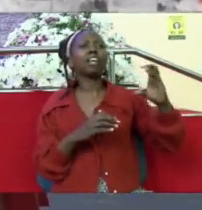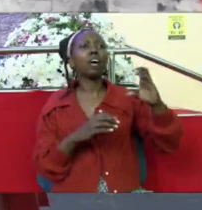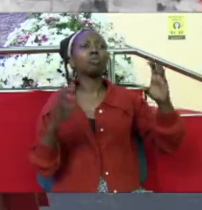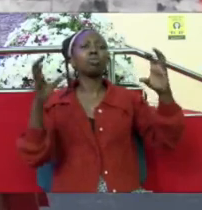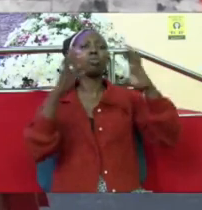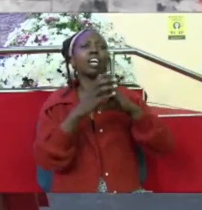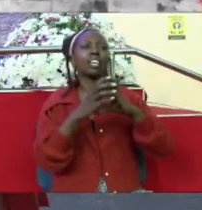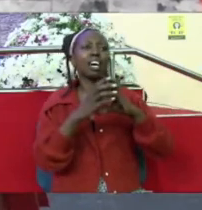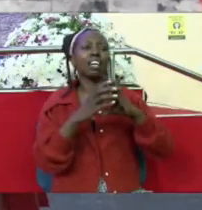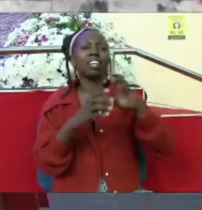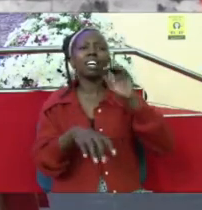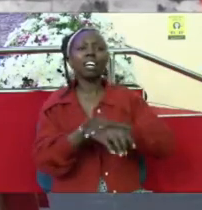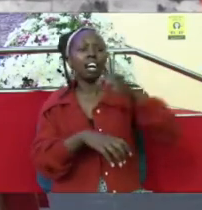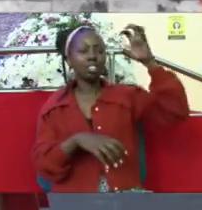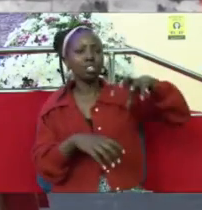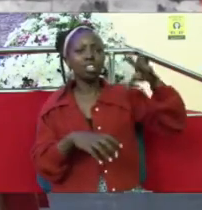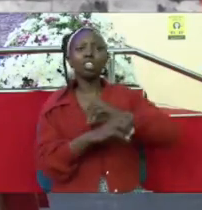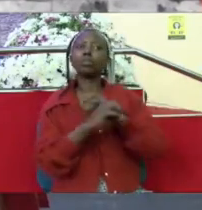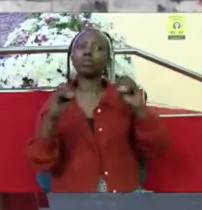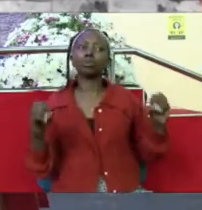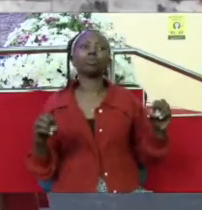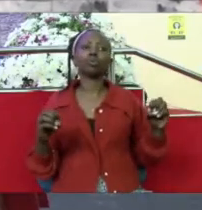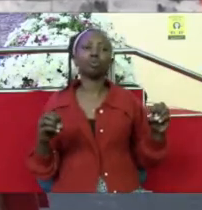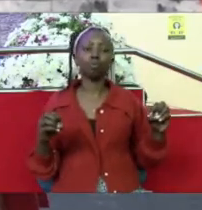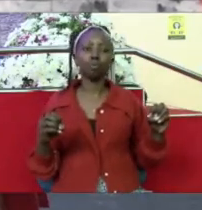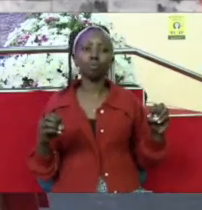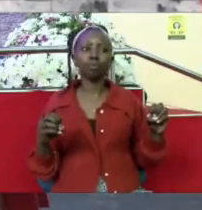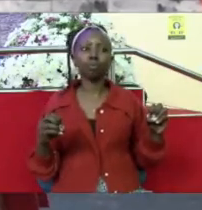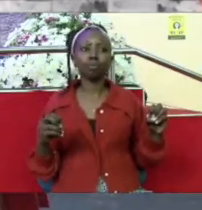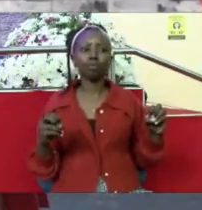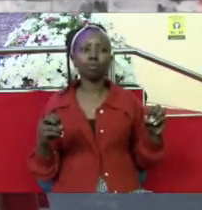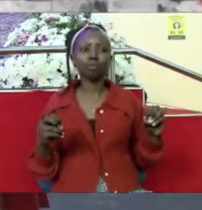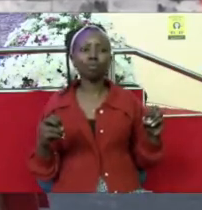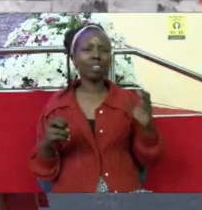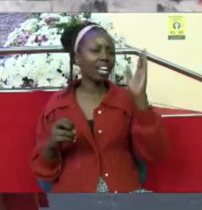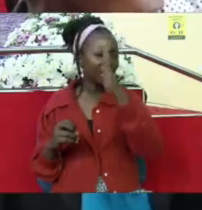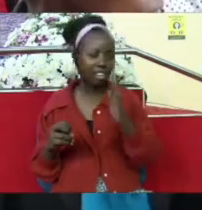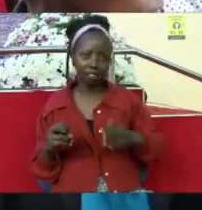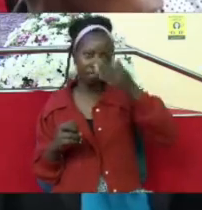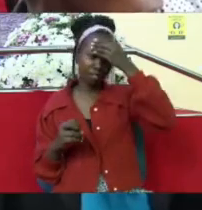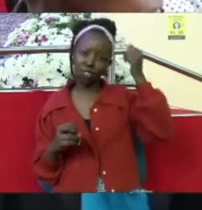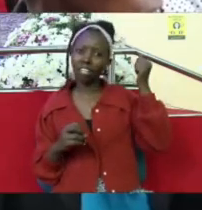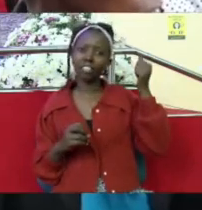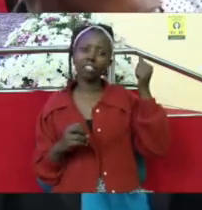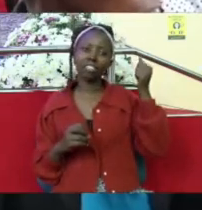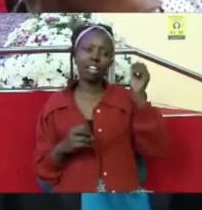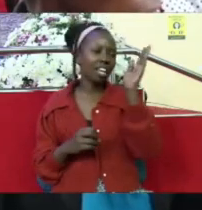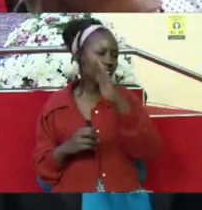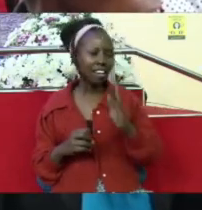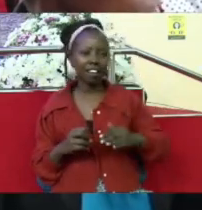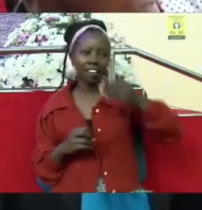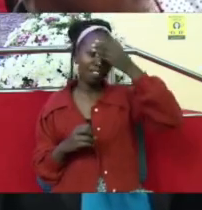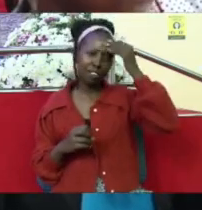yanapovunjika. By the causes of God. Na katika uwepo wa Mungu. Then we have shower. Tutakuwa na mvua. Never forget. Usisahau. Never forget. Usisahau. It